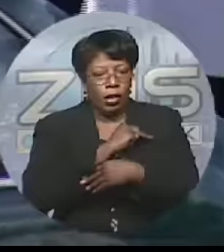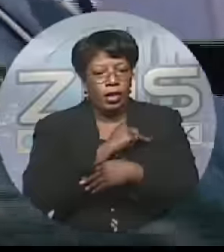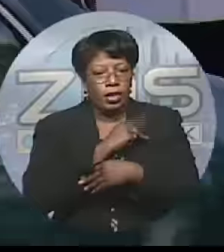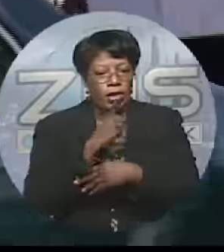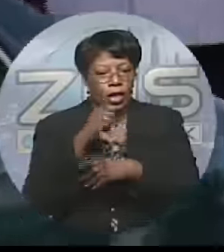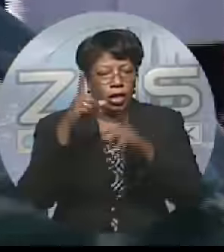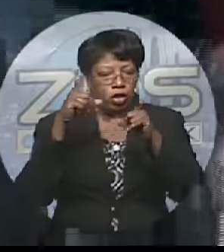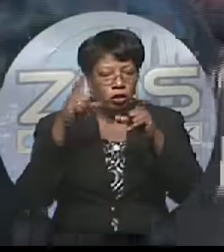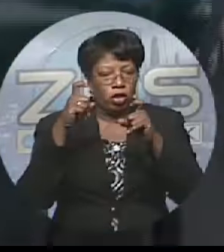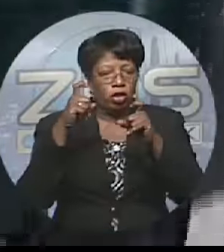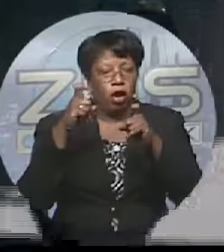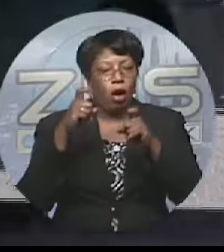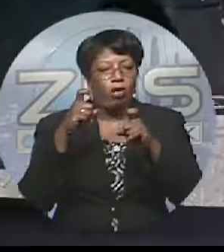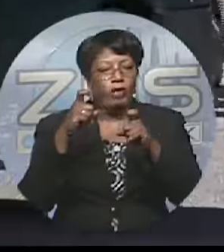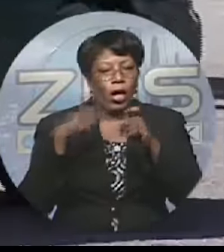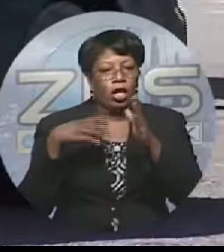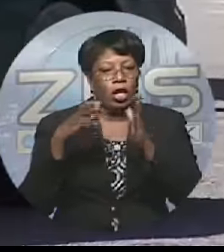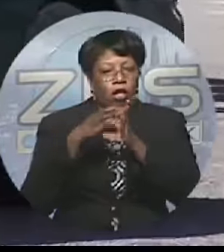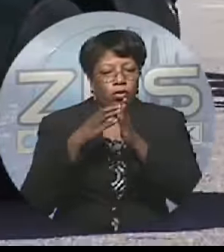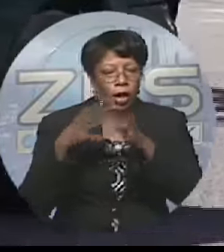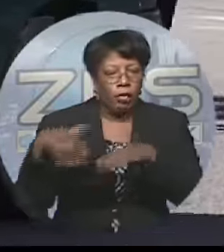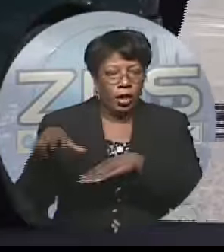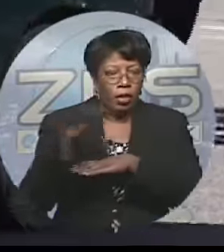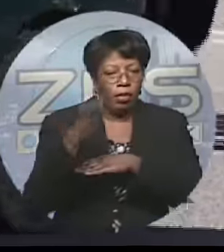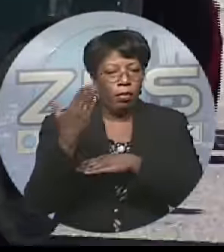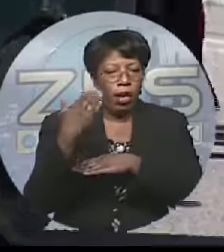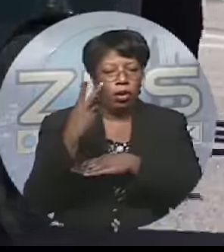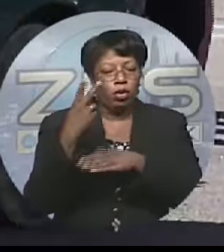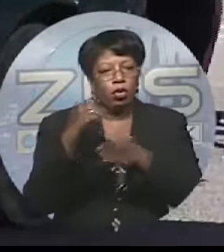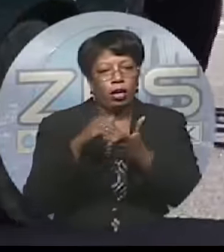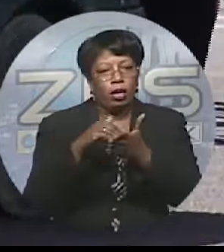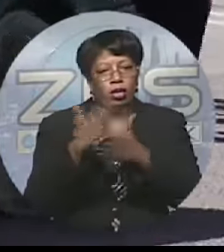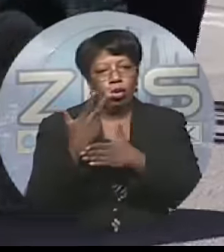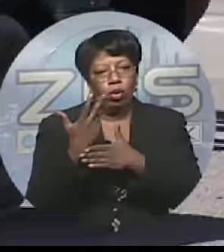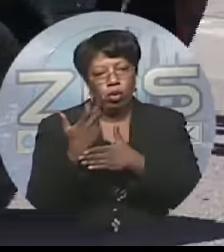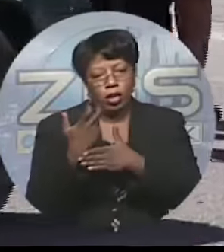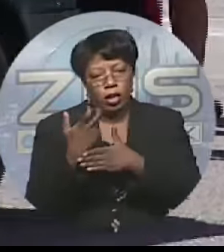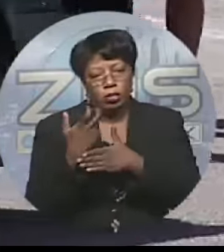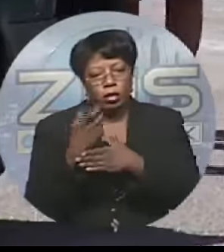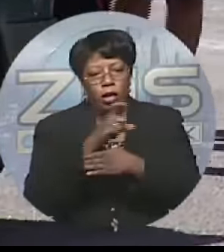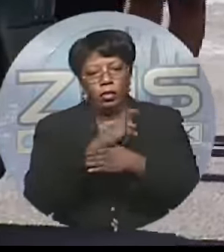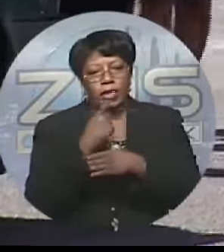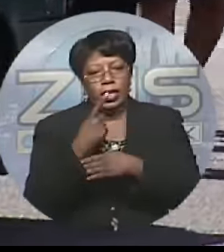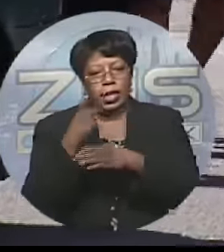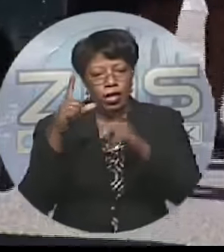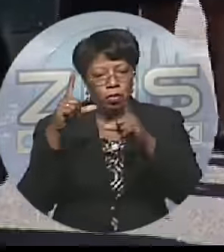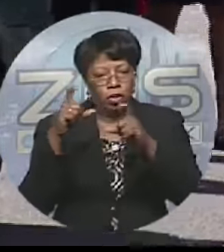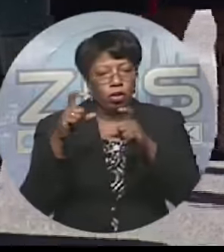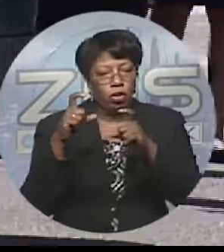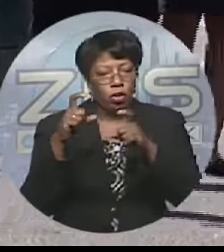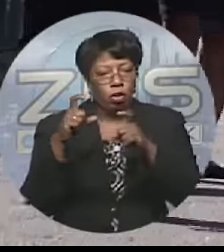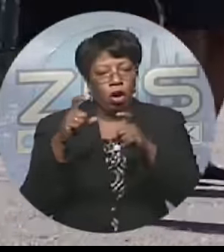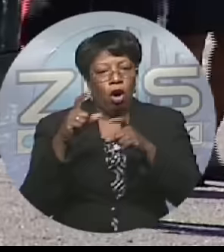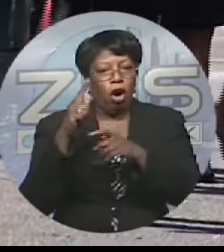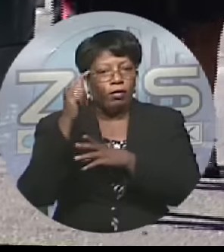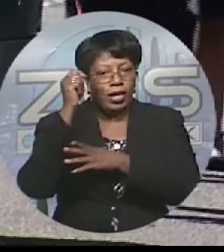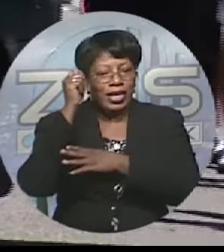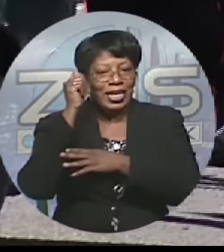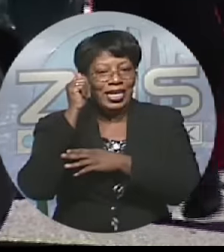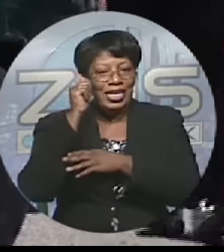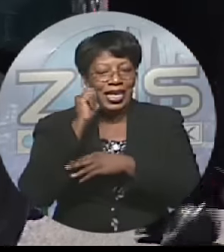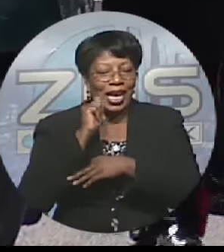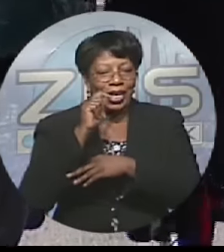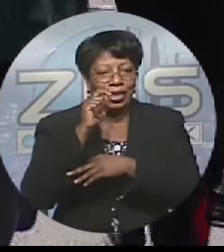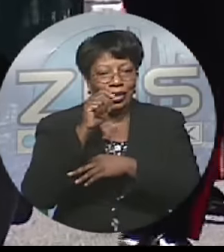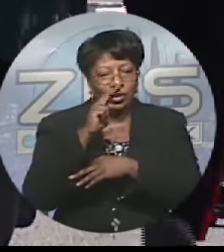crime scene back on October 24, 2013. The officer indicated that he took photos of a tan-colored vehicle and a